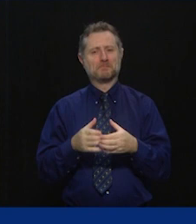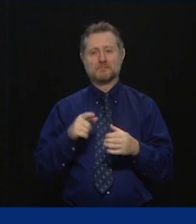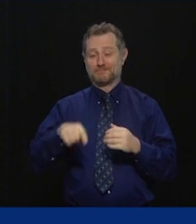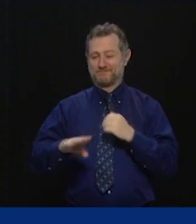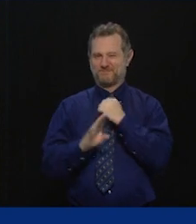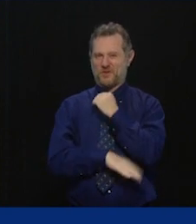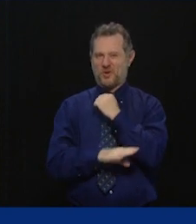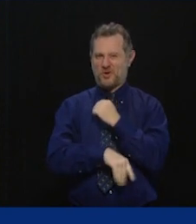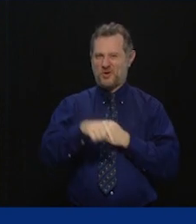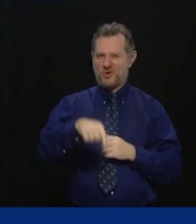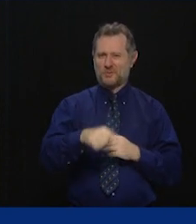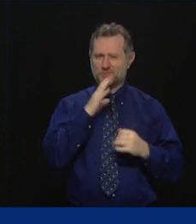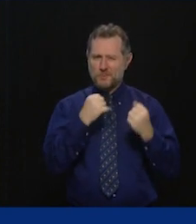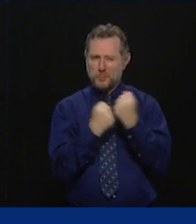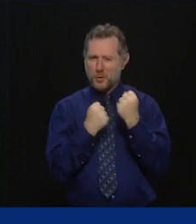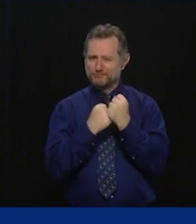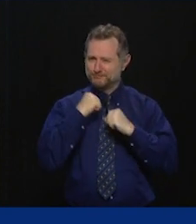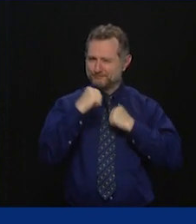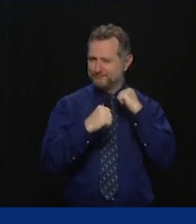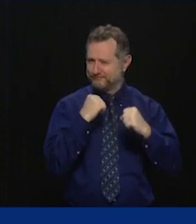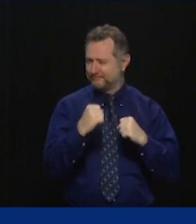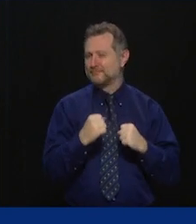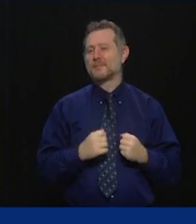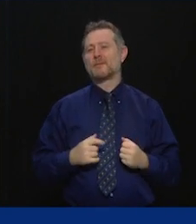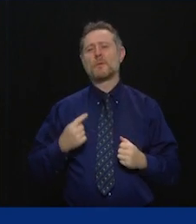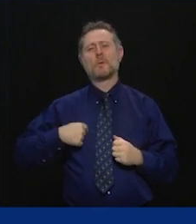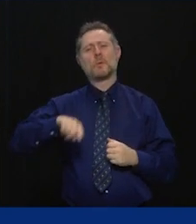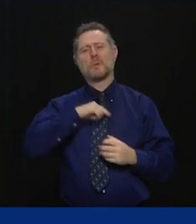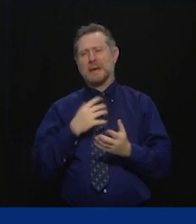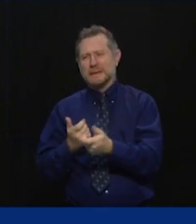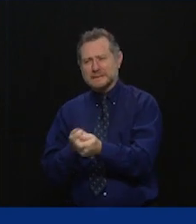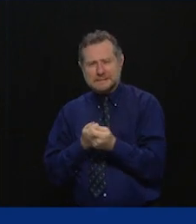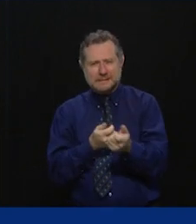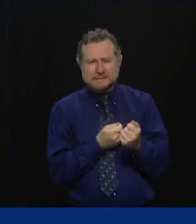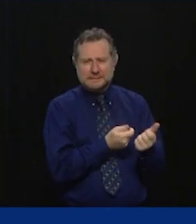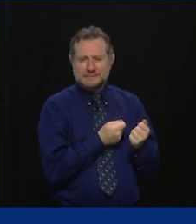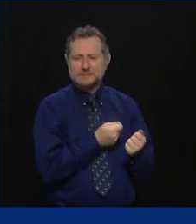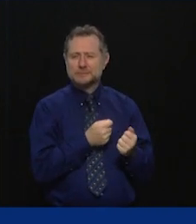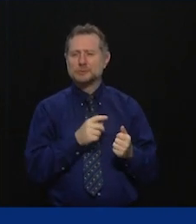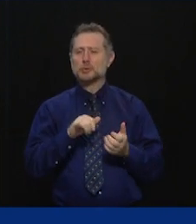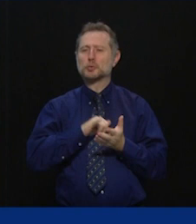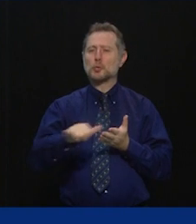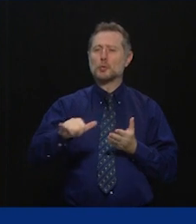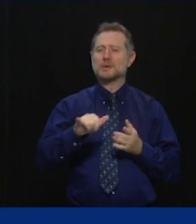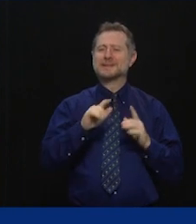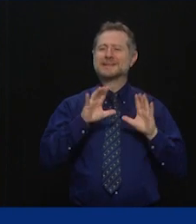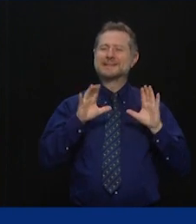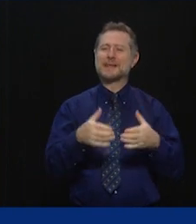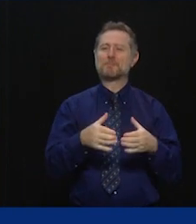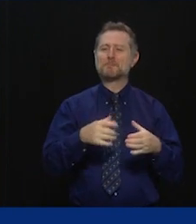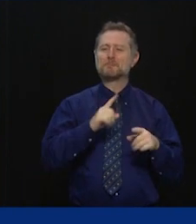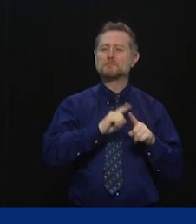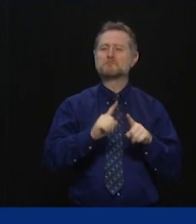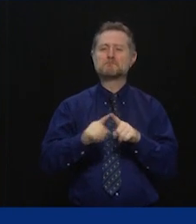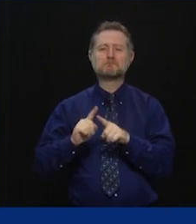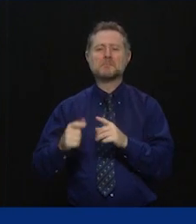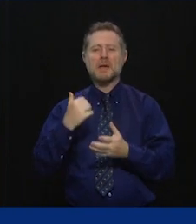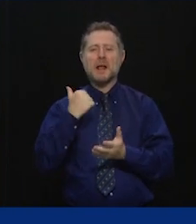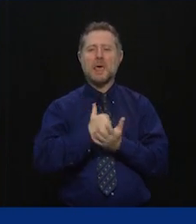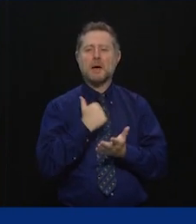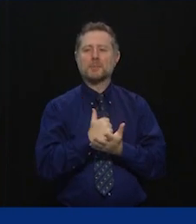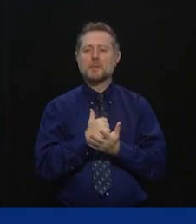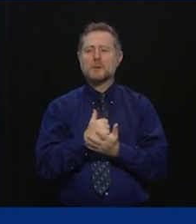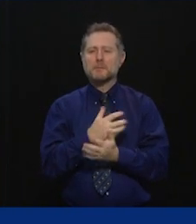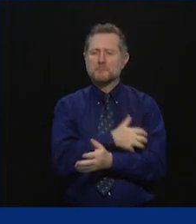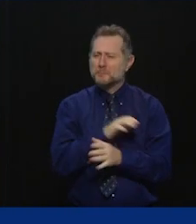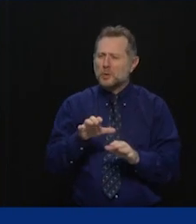fans. We're going to have, we've enlisted the support of our teams, our New York teams, to help us get a very, very powerful message out there.